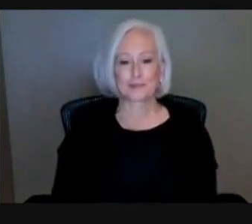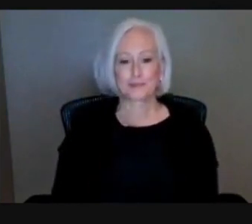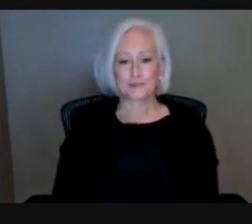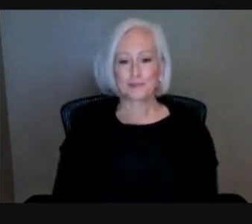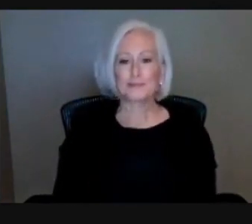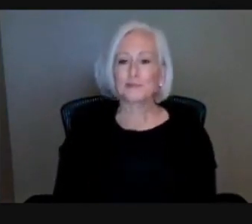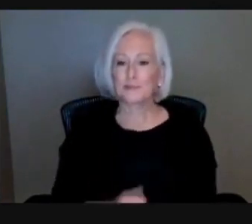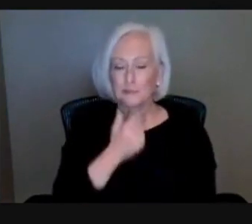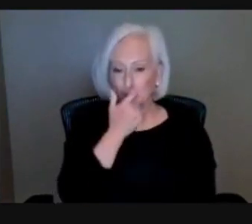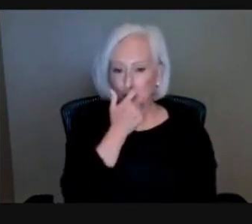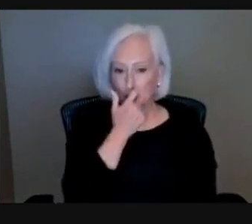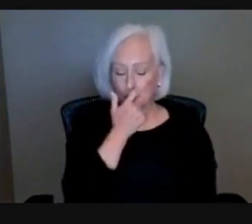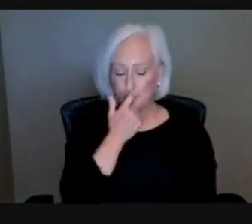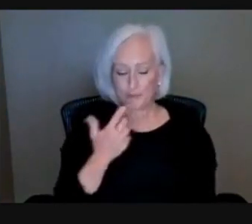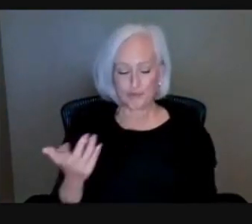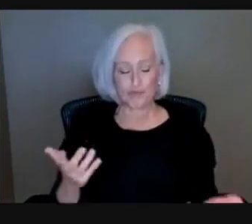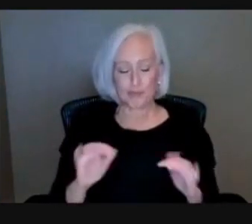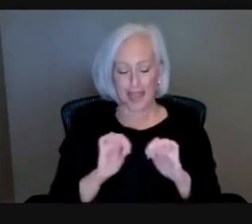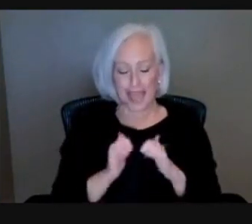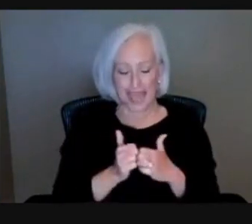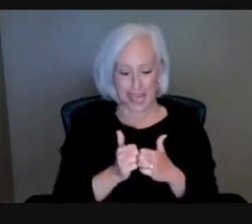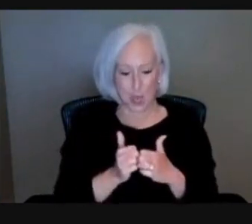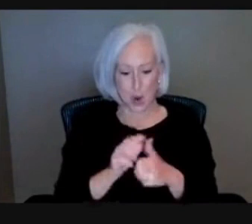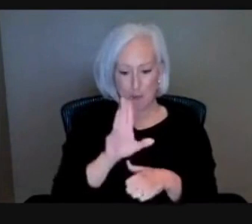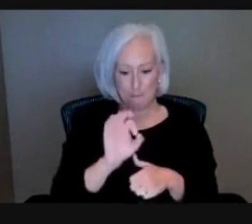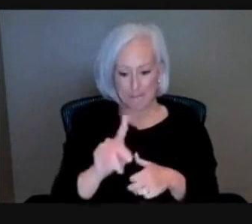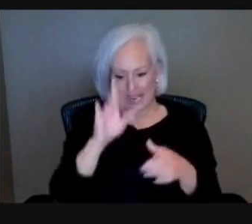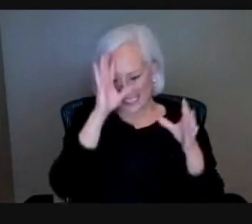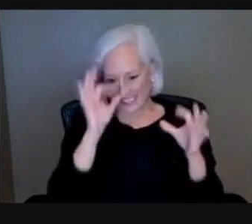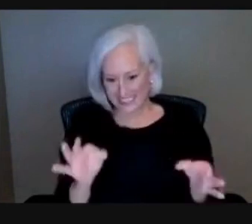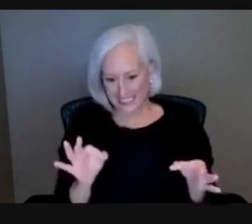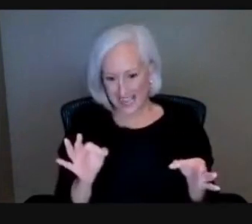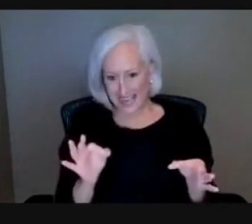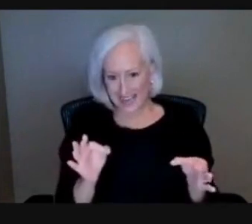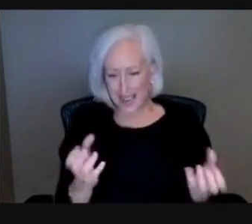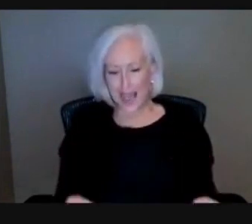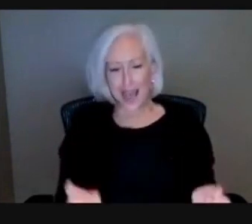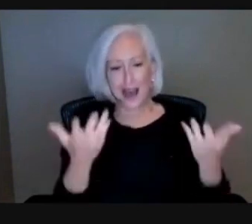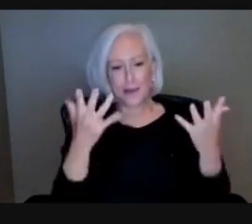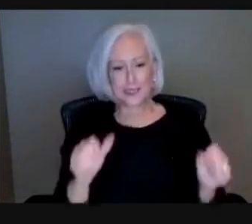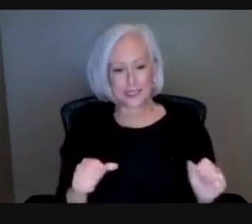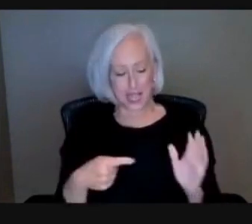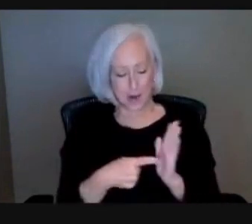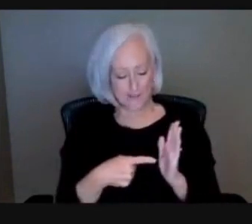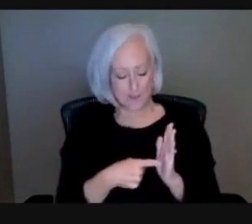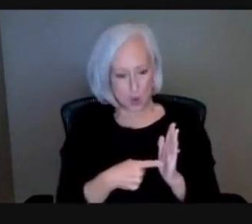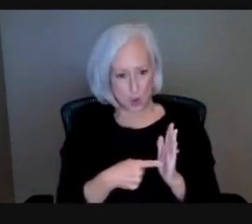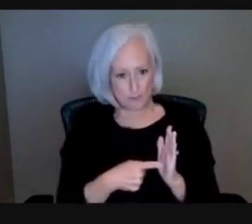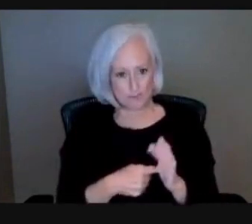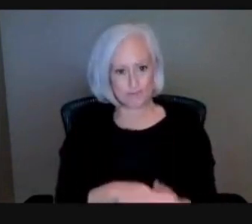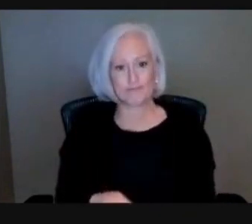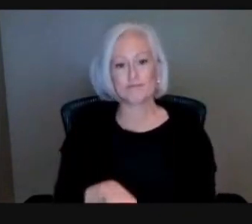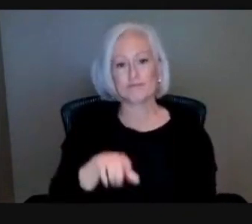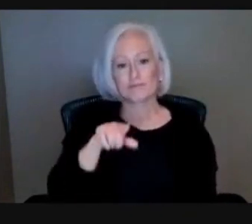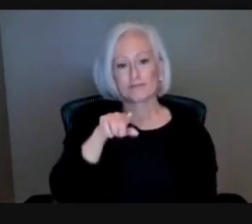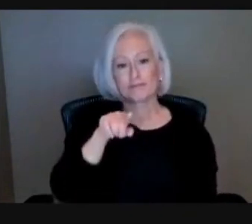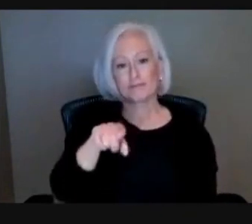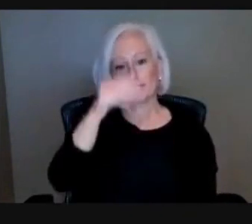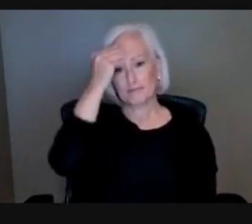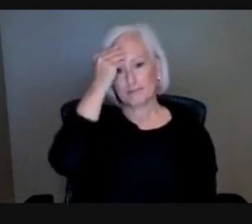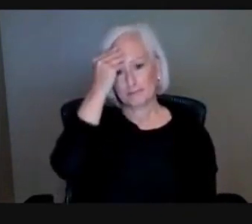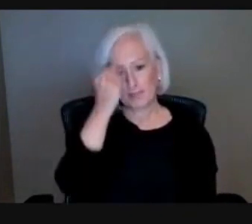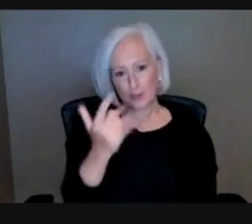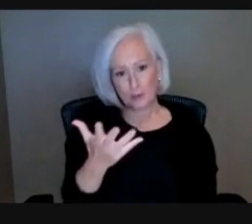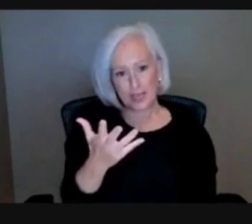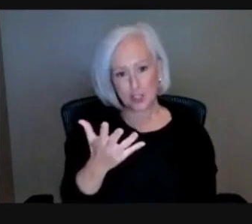How lenders determine what you can afford. So what this slide is going to talk about for you is pretty much giving you information as to how